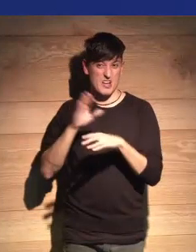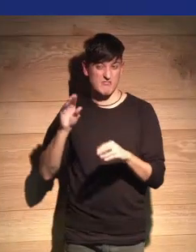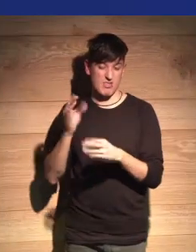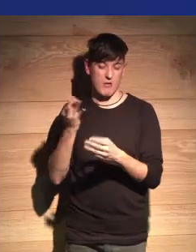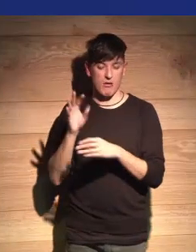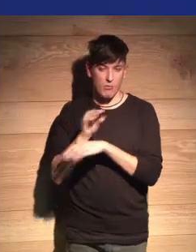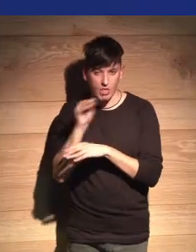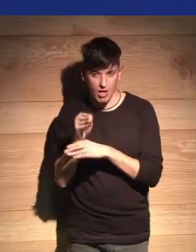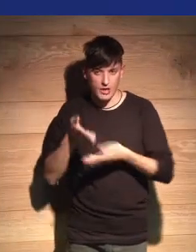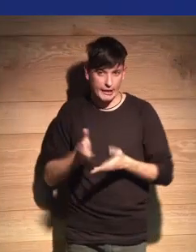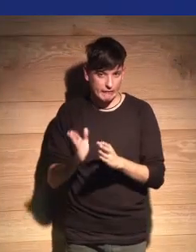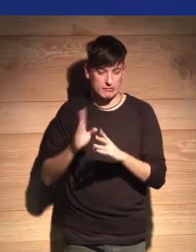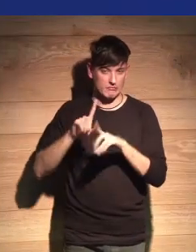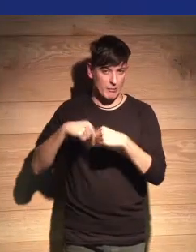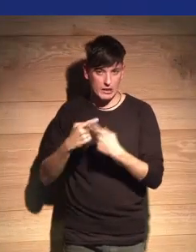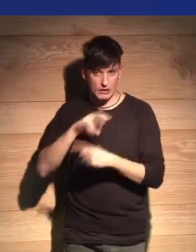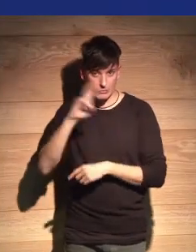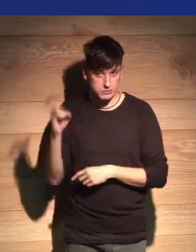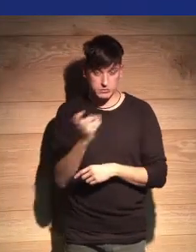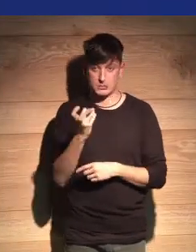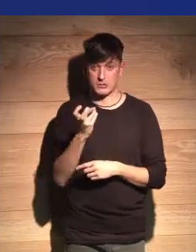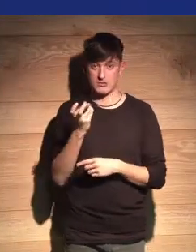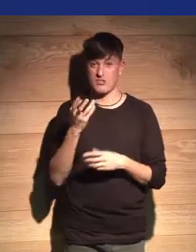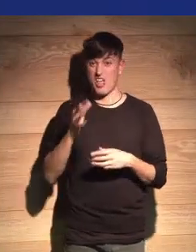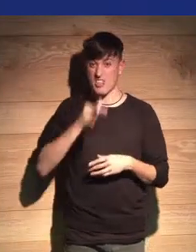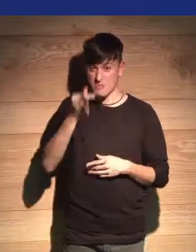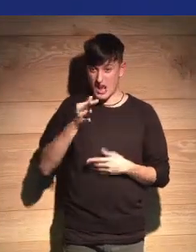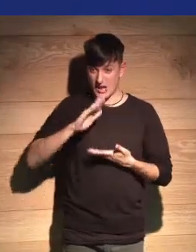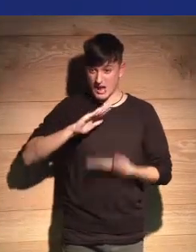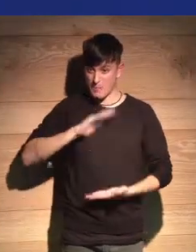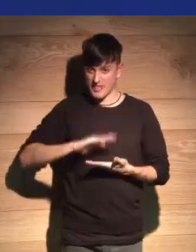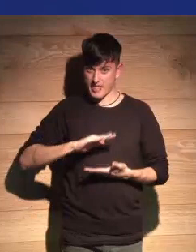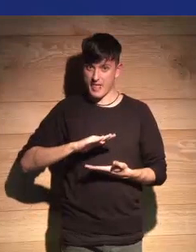buy less, but this